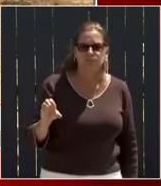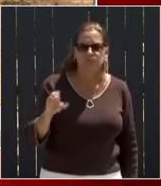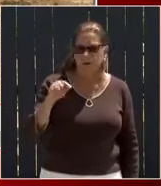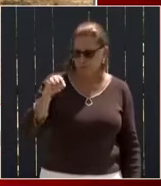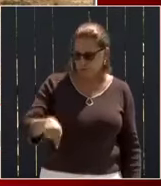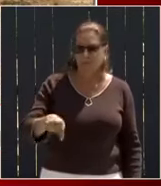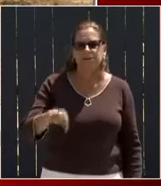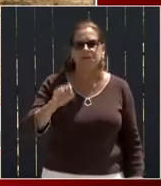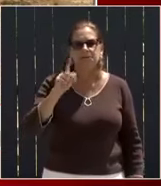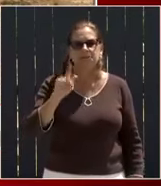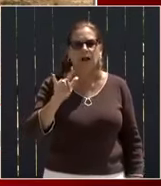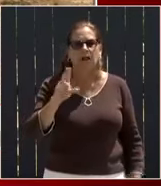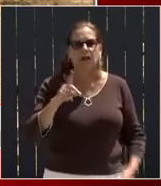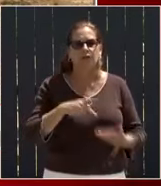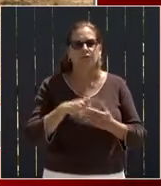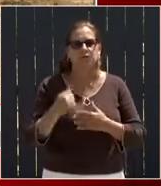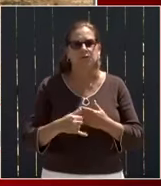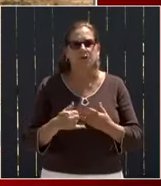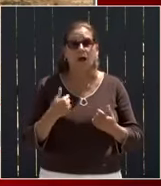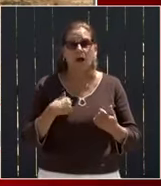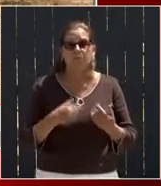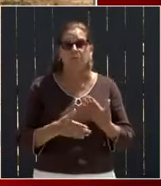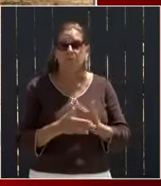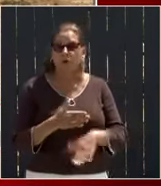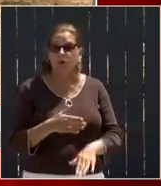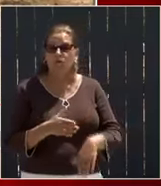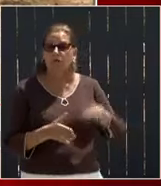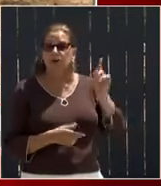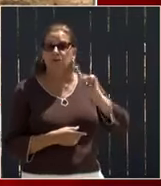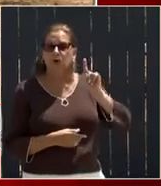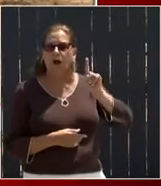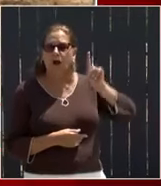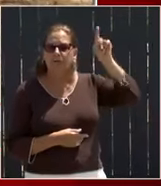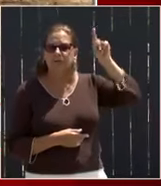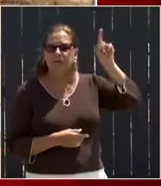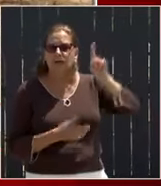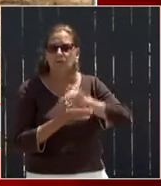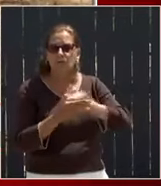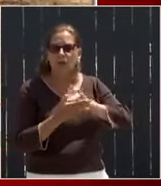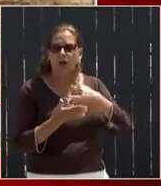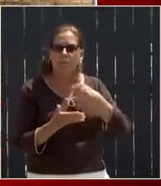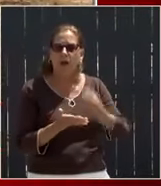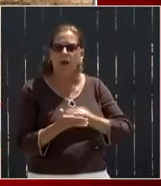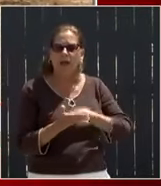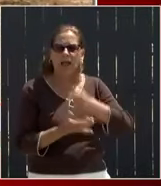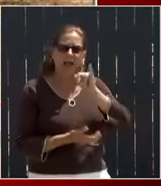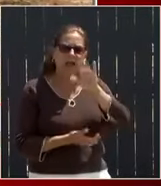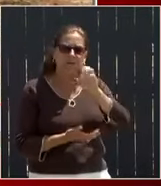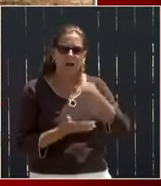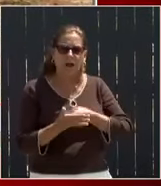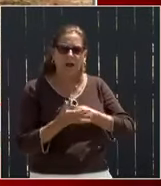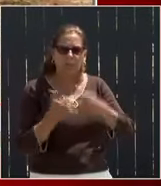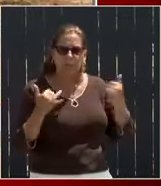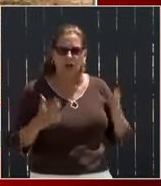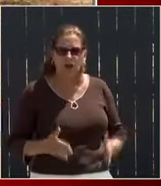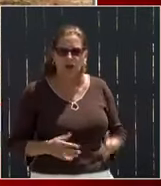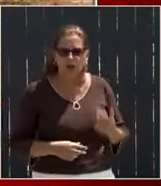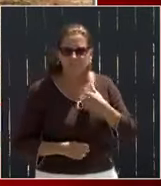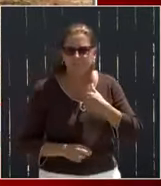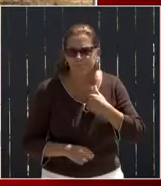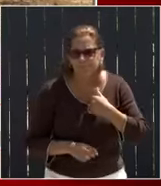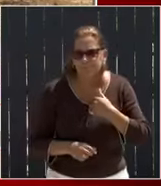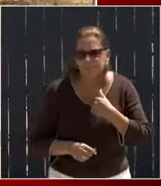was born and raised in upstate New York, and I'm a hockey player. So when I moved to DC in 1993, the very first thing I did that I unpacked